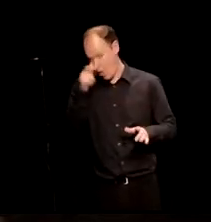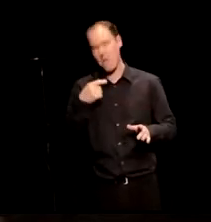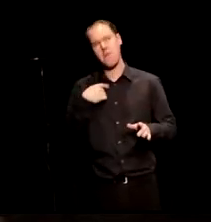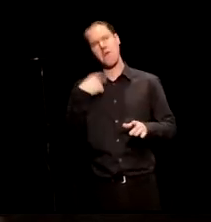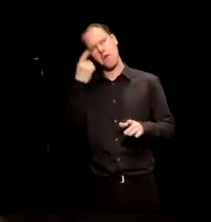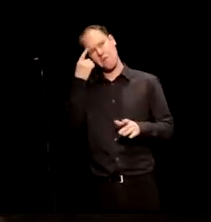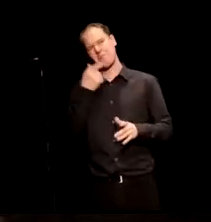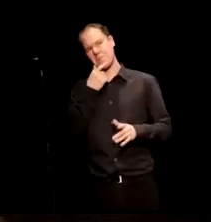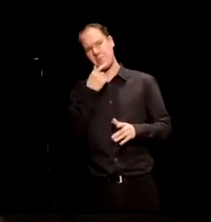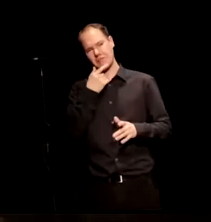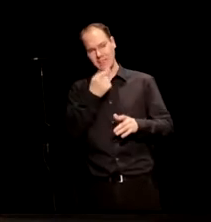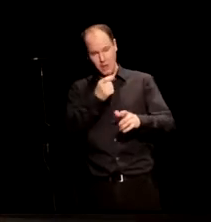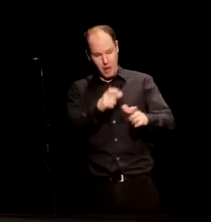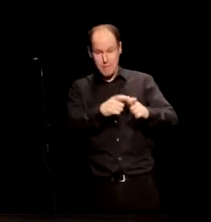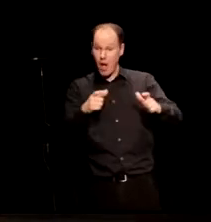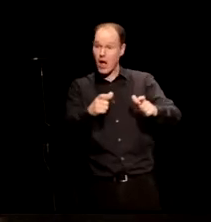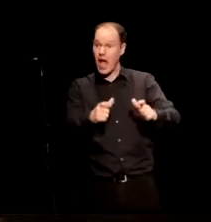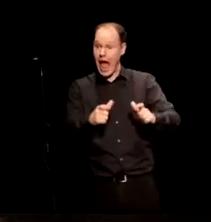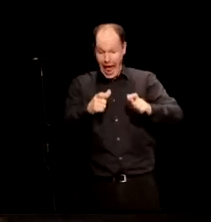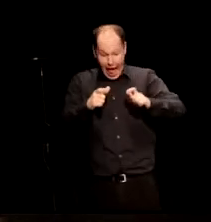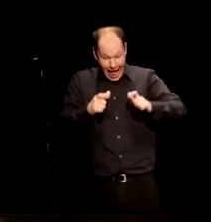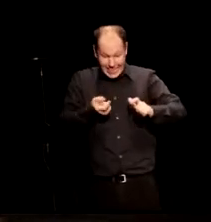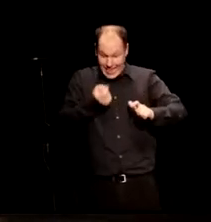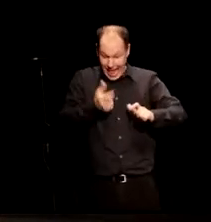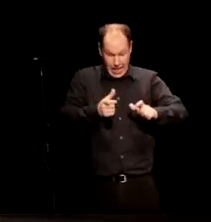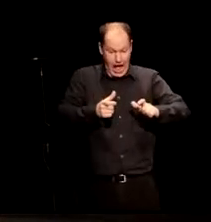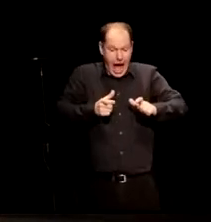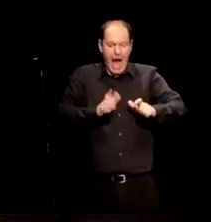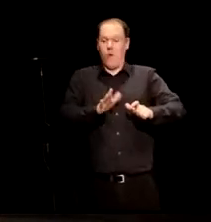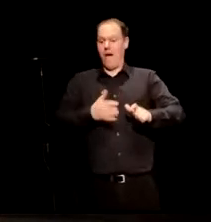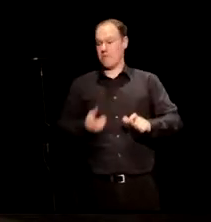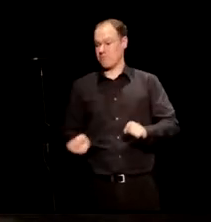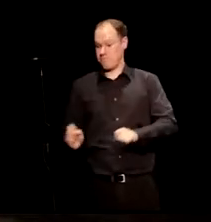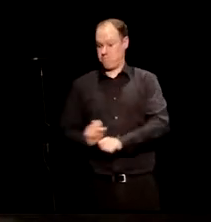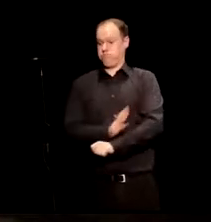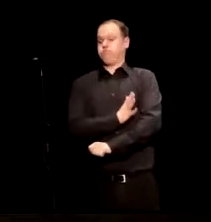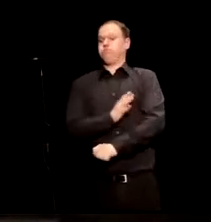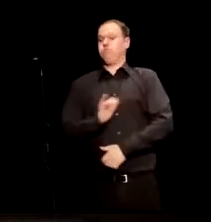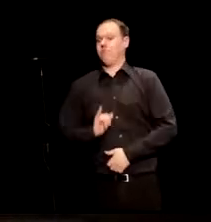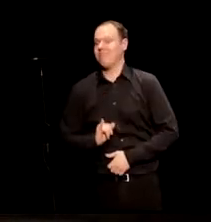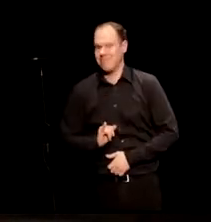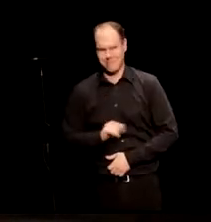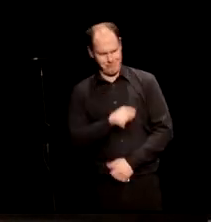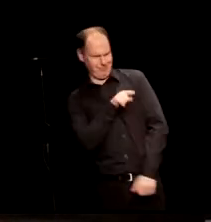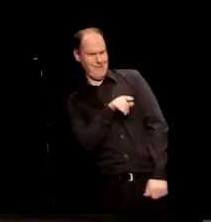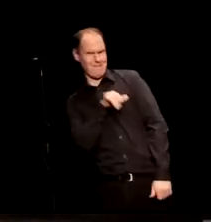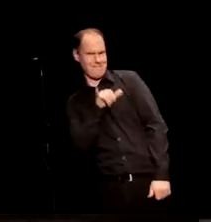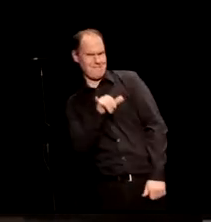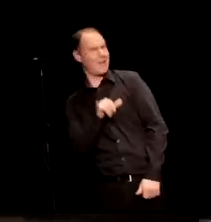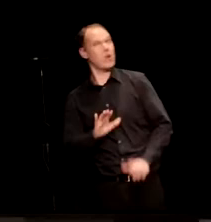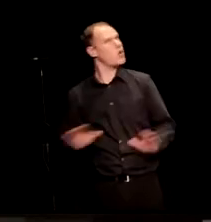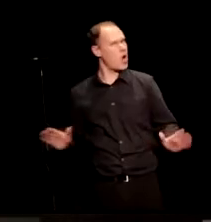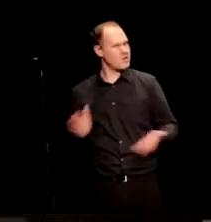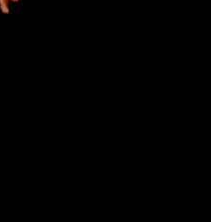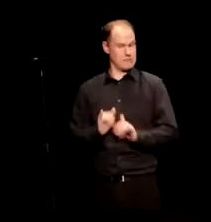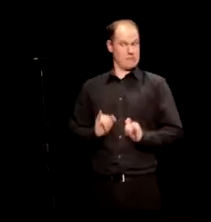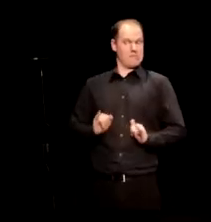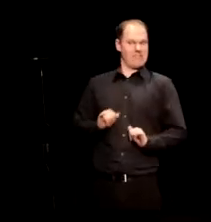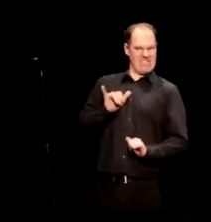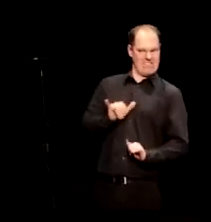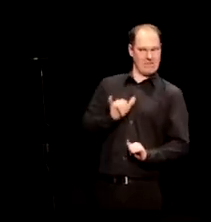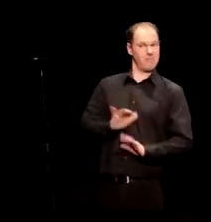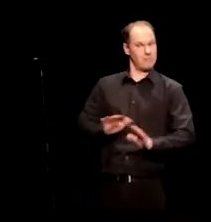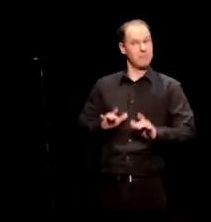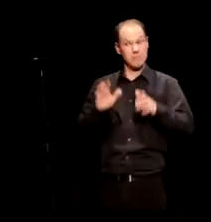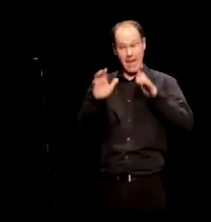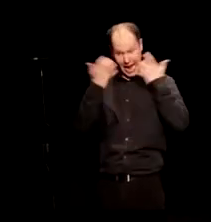I think of how now I come to having that box, it gives me the shivers? Well, you ain't superstitious. Not excruciatingly. But